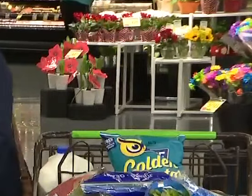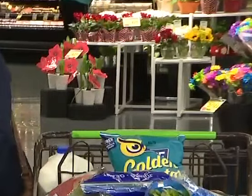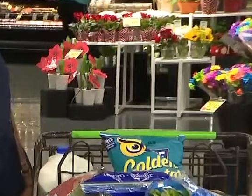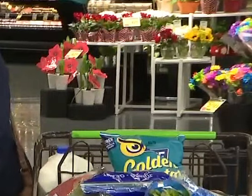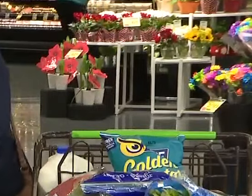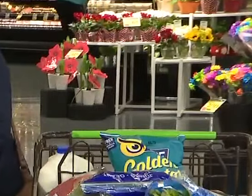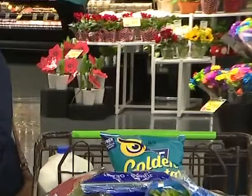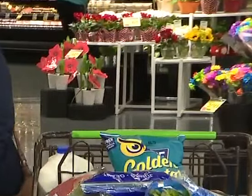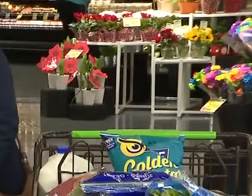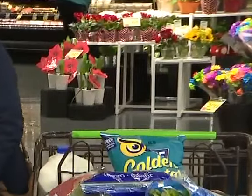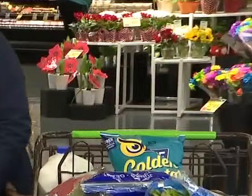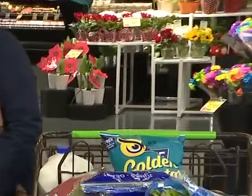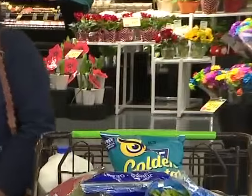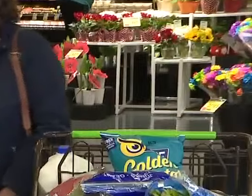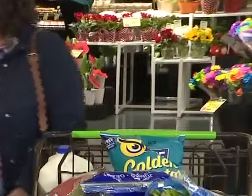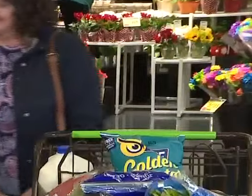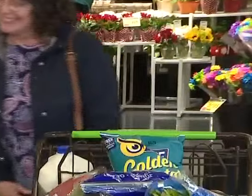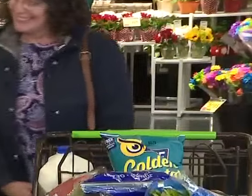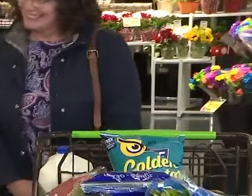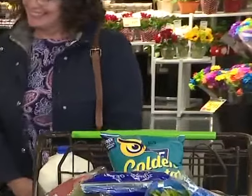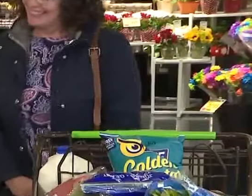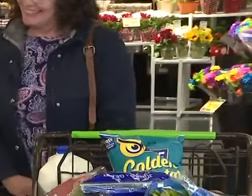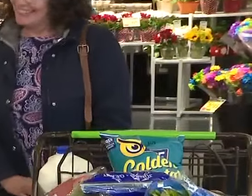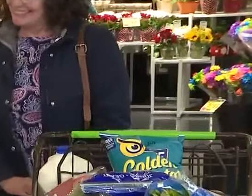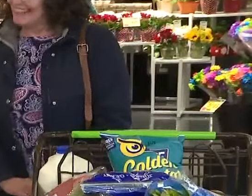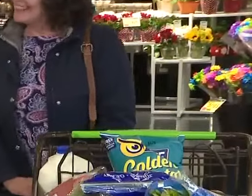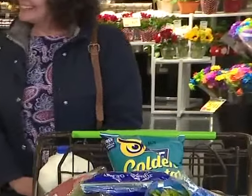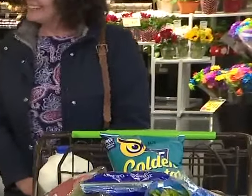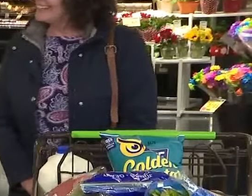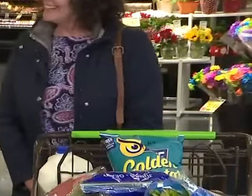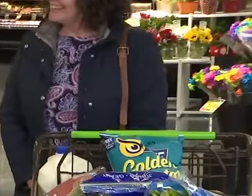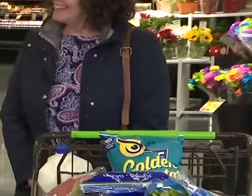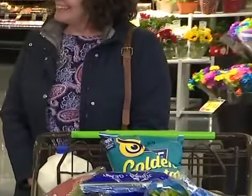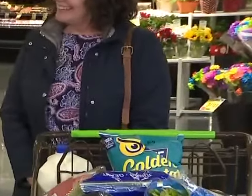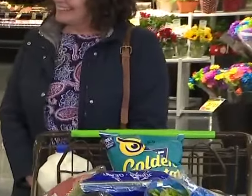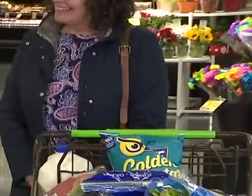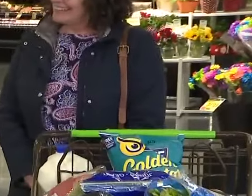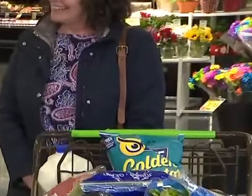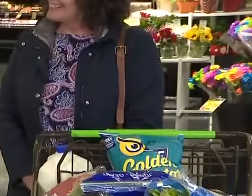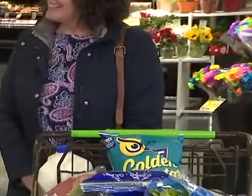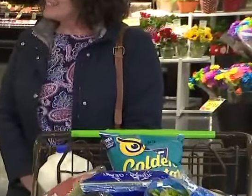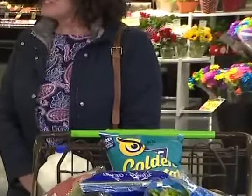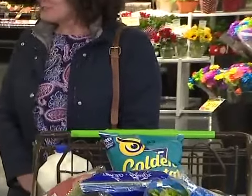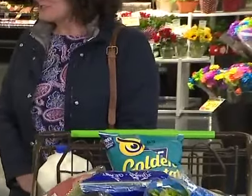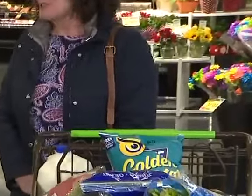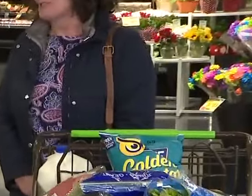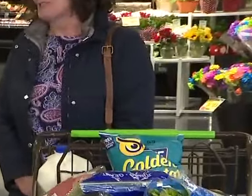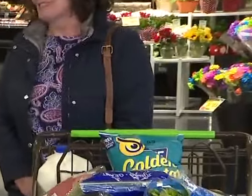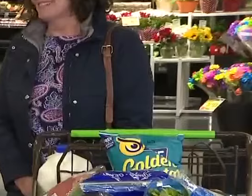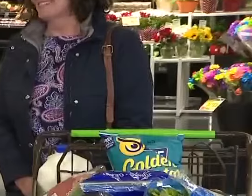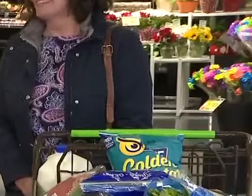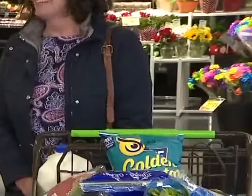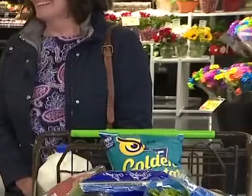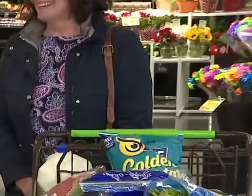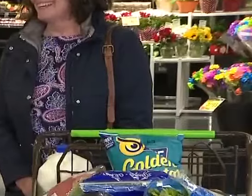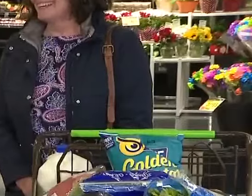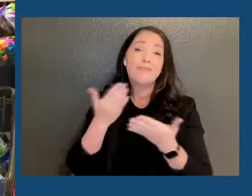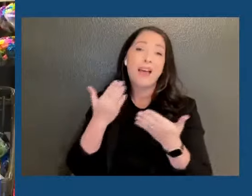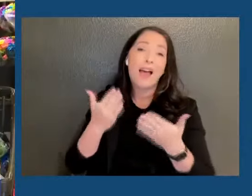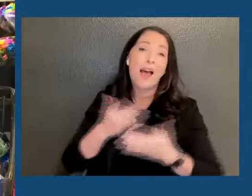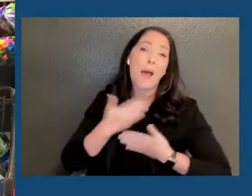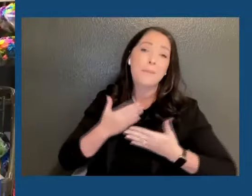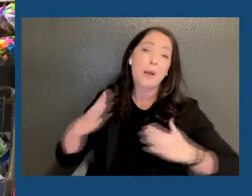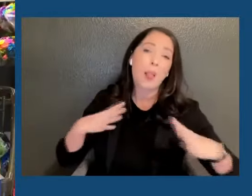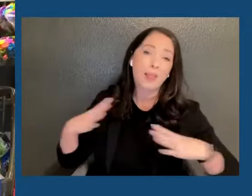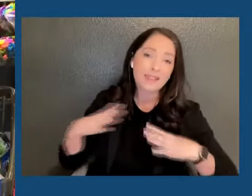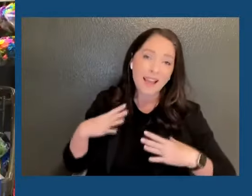Sally. I promise. We'll get it done. We'll get it done. Thank you. Thank you for joining us. Want to wish you the very best holidays. You too. And give